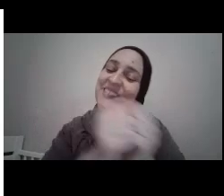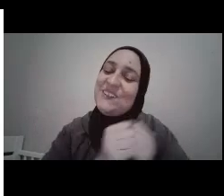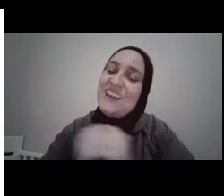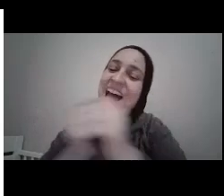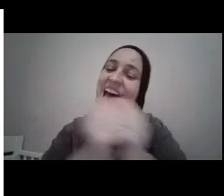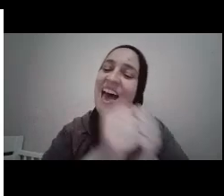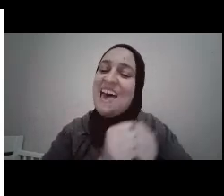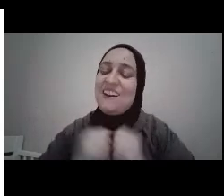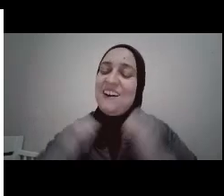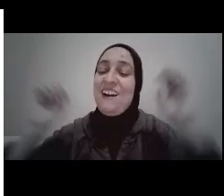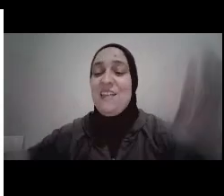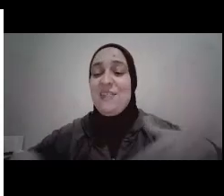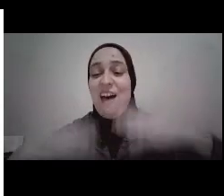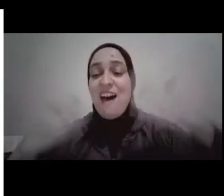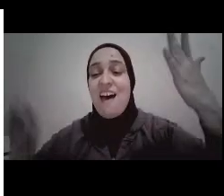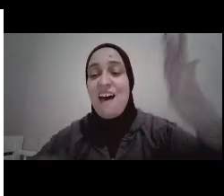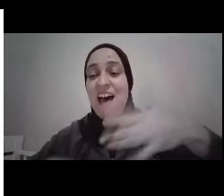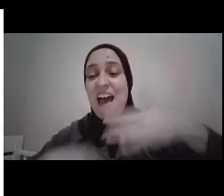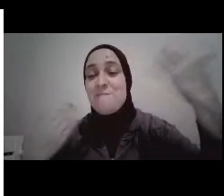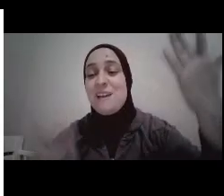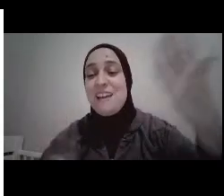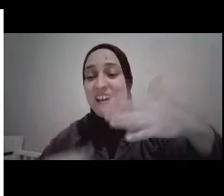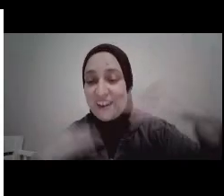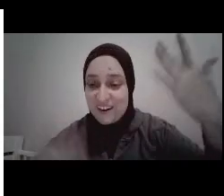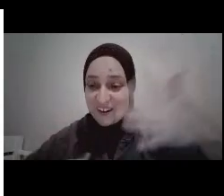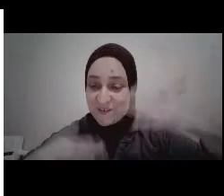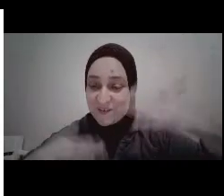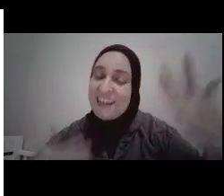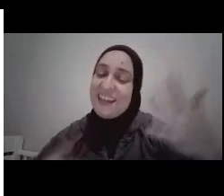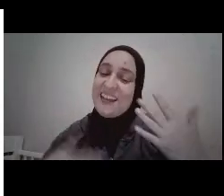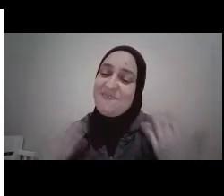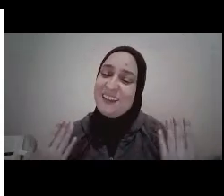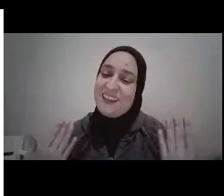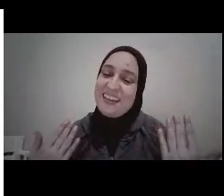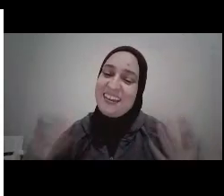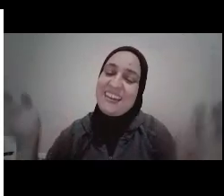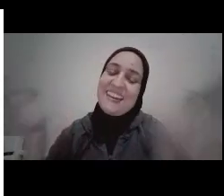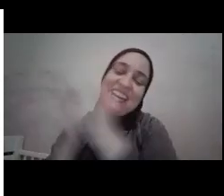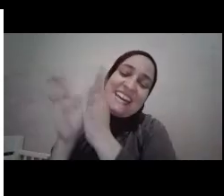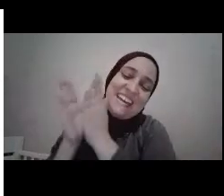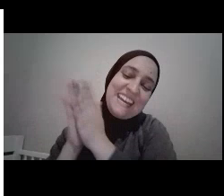get together, the happier we'll be.